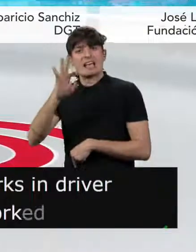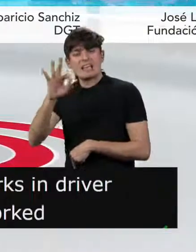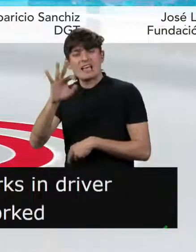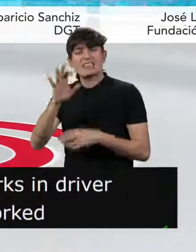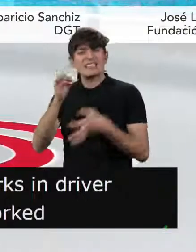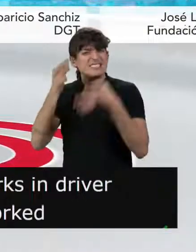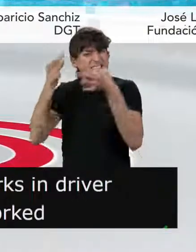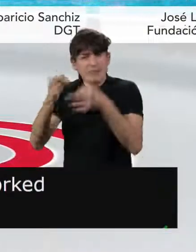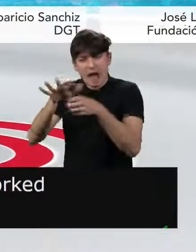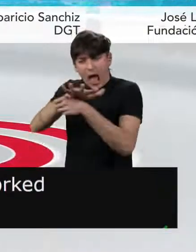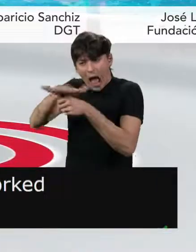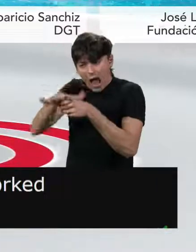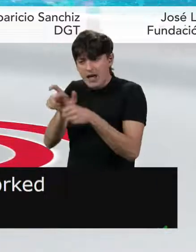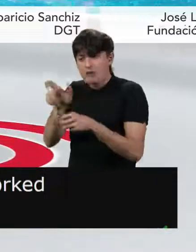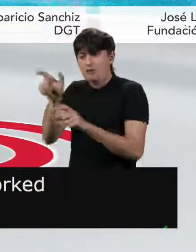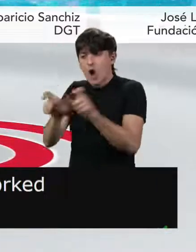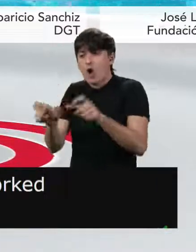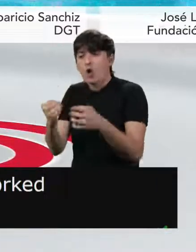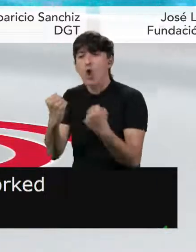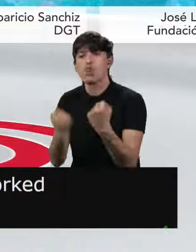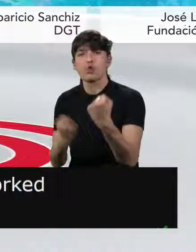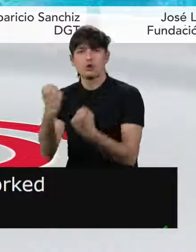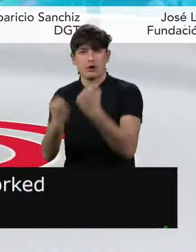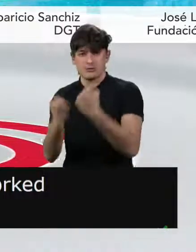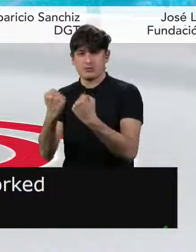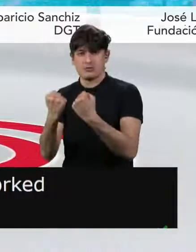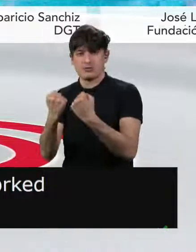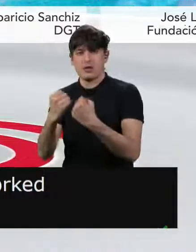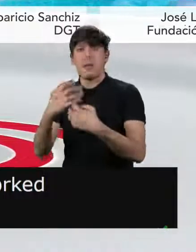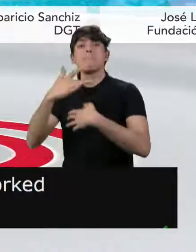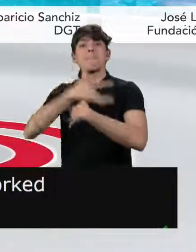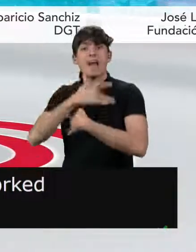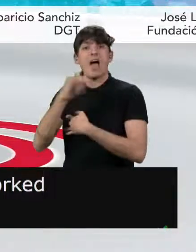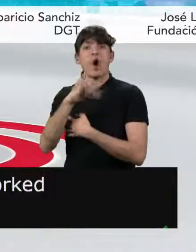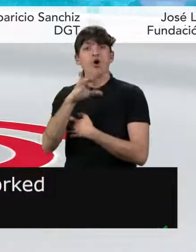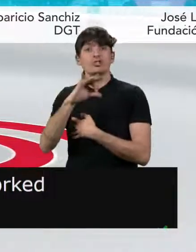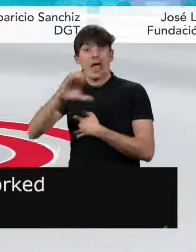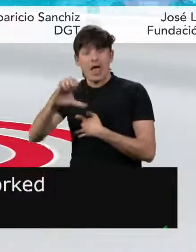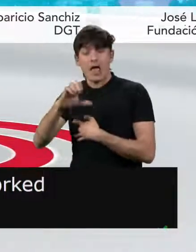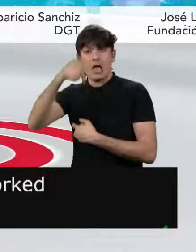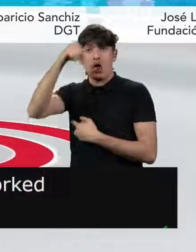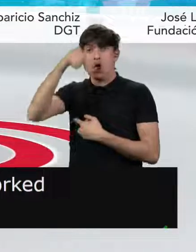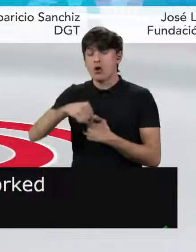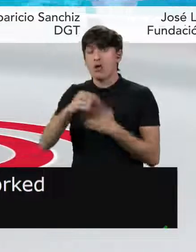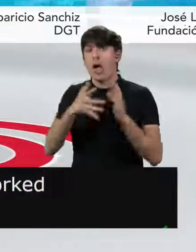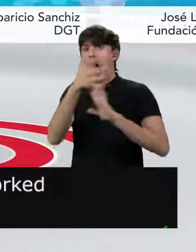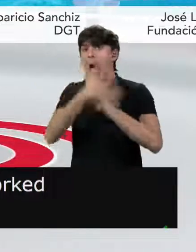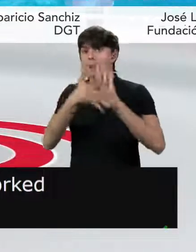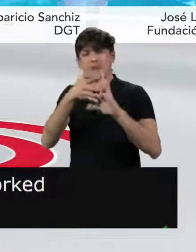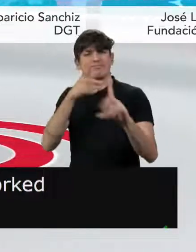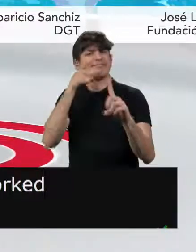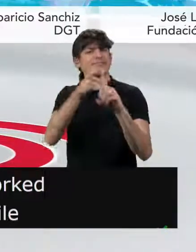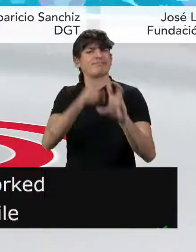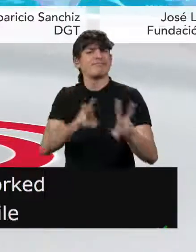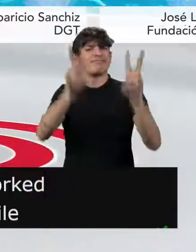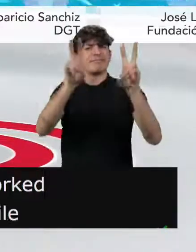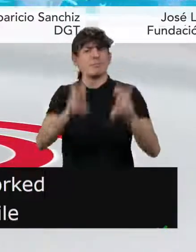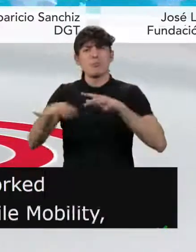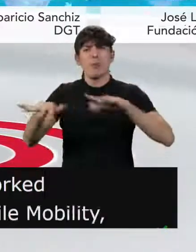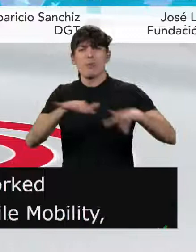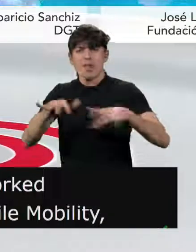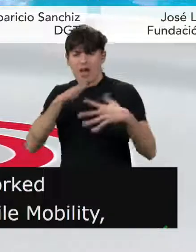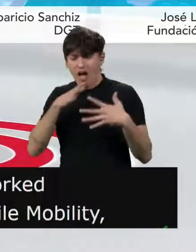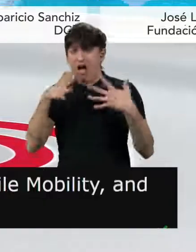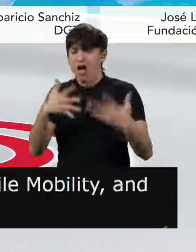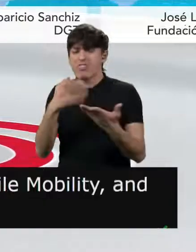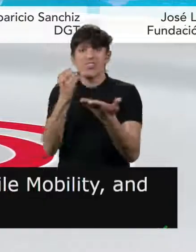Director General of Automobile Mobility, and she's going to show us, the situation